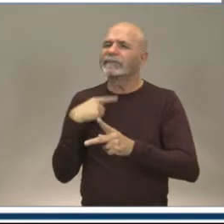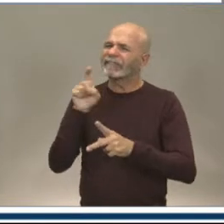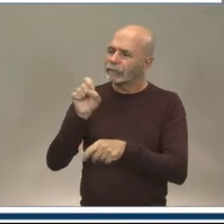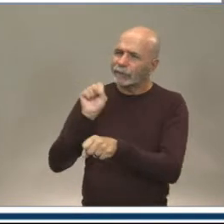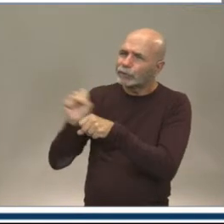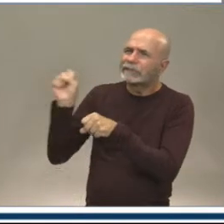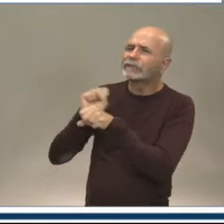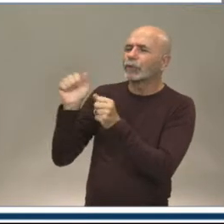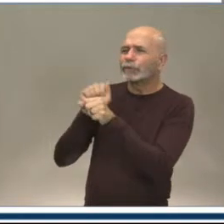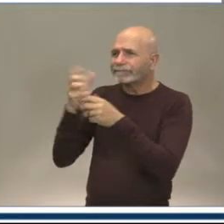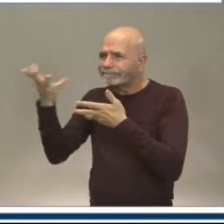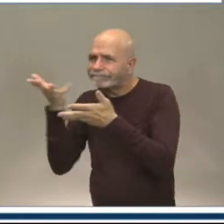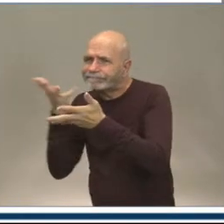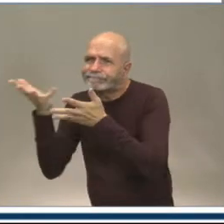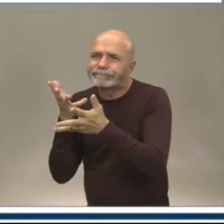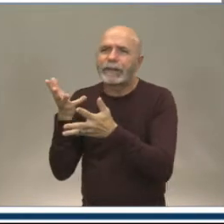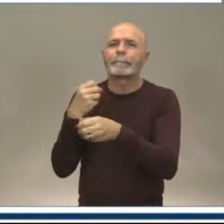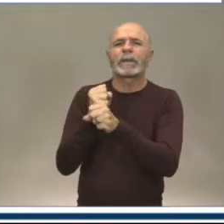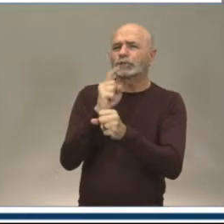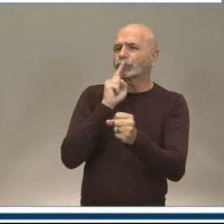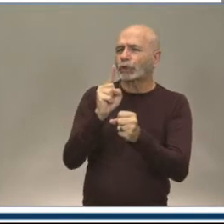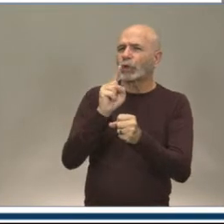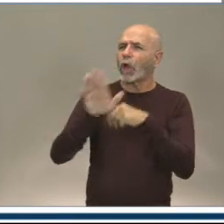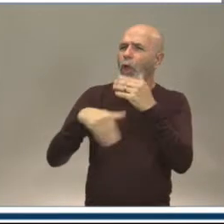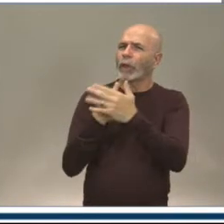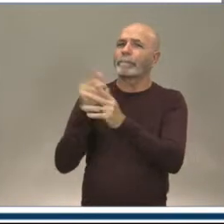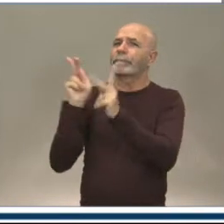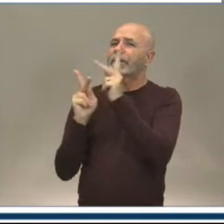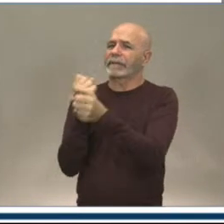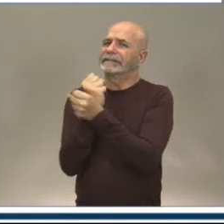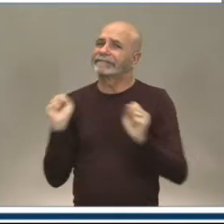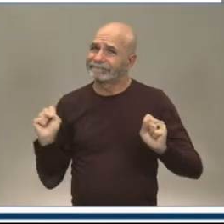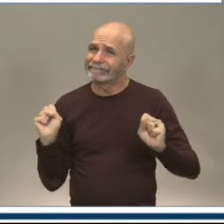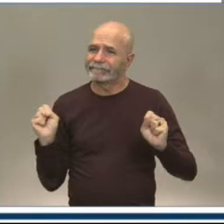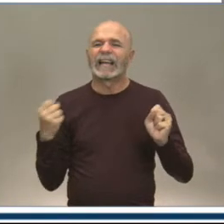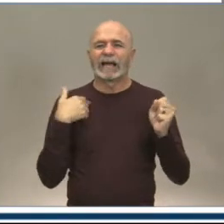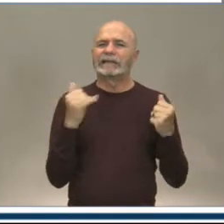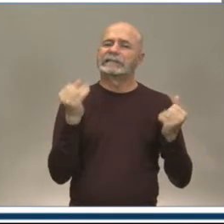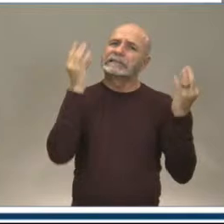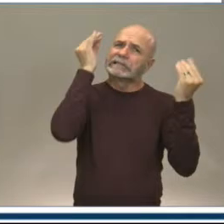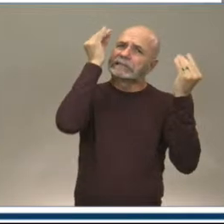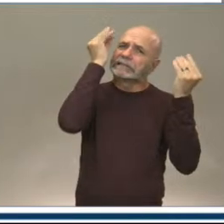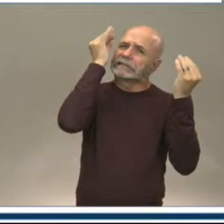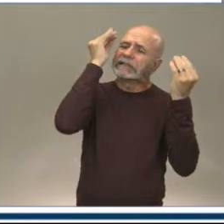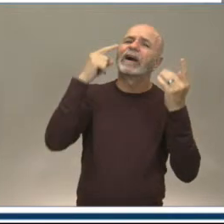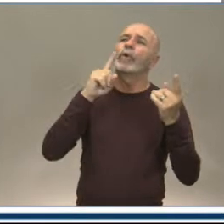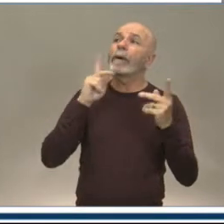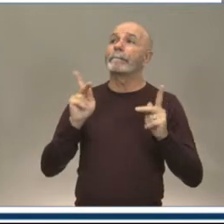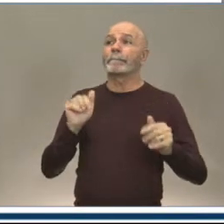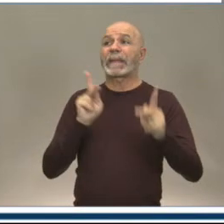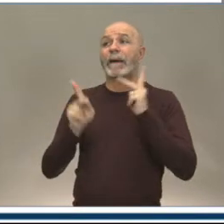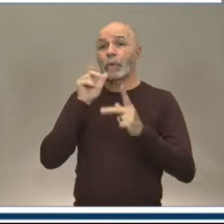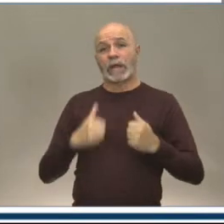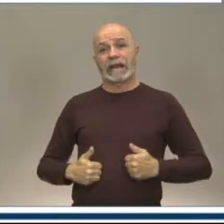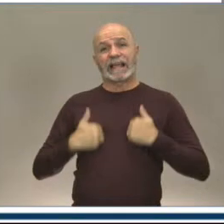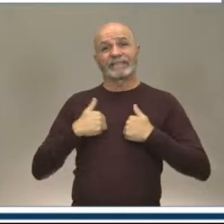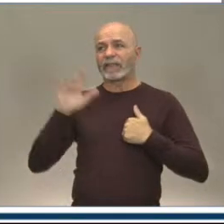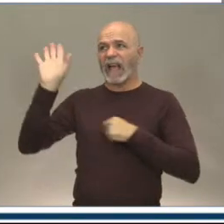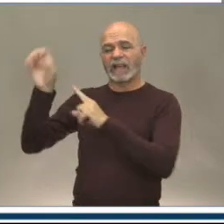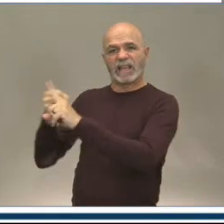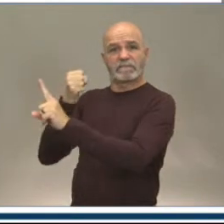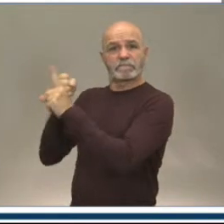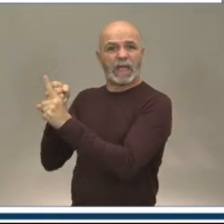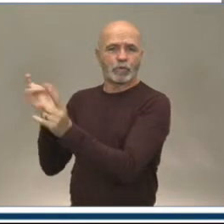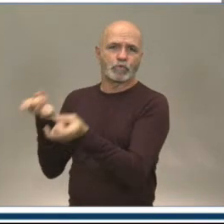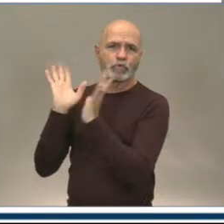Nova Scotians safe. And my thoughts are with all the residents of the areas impacted.